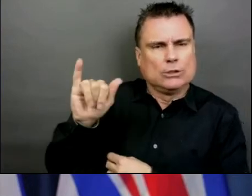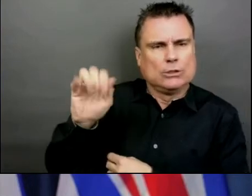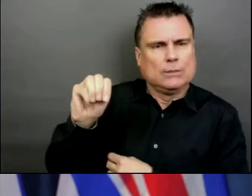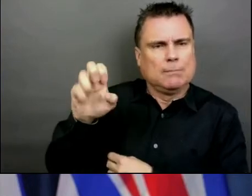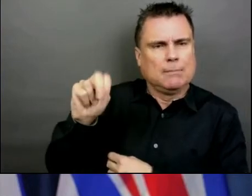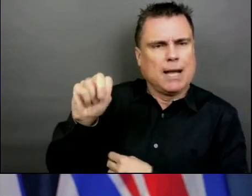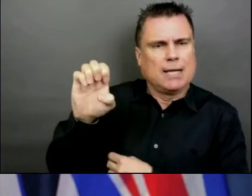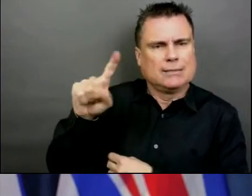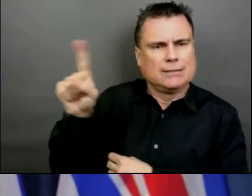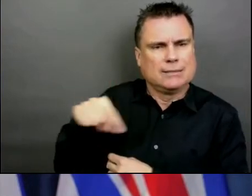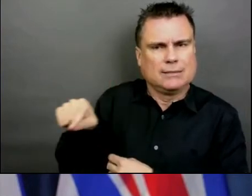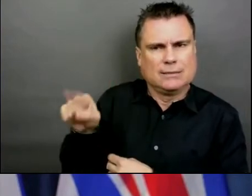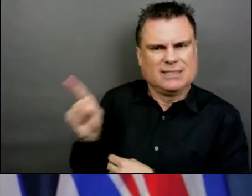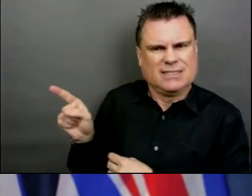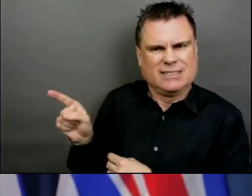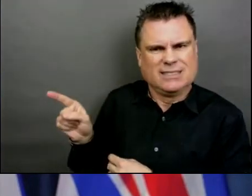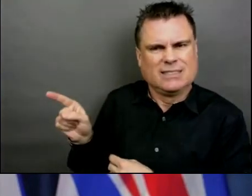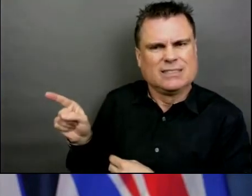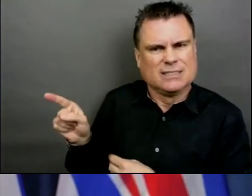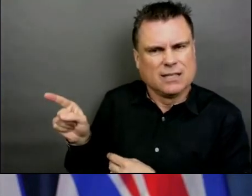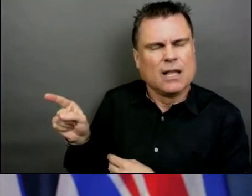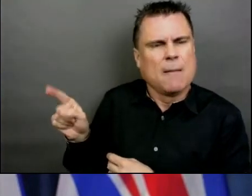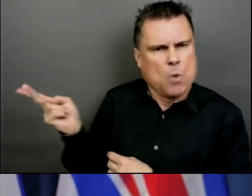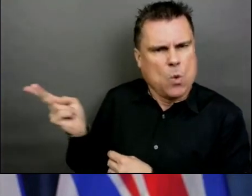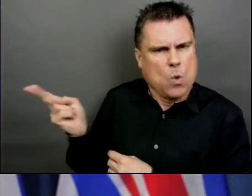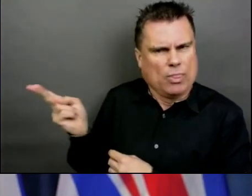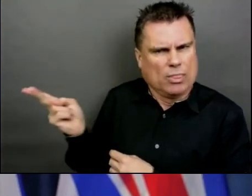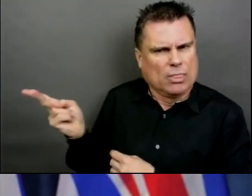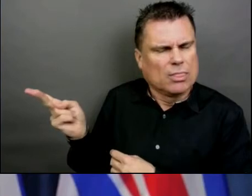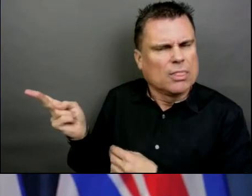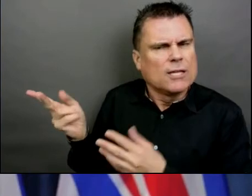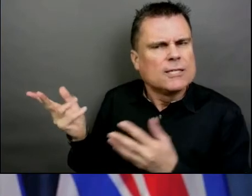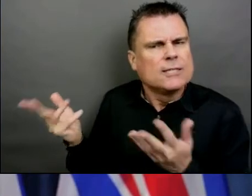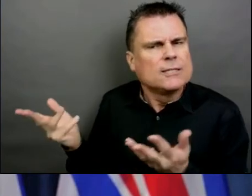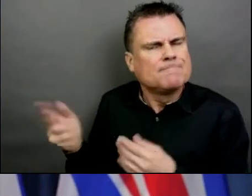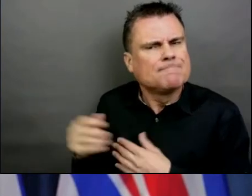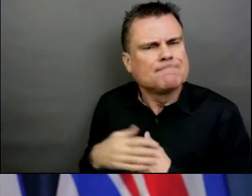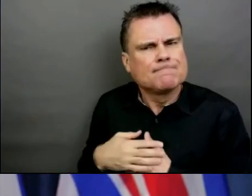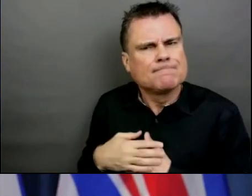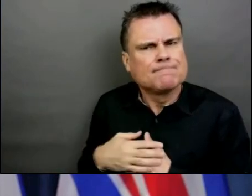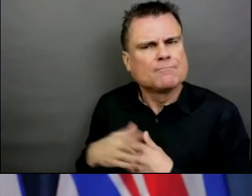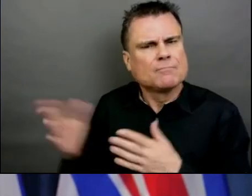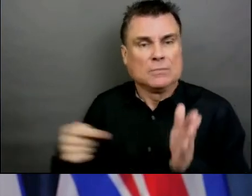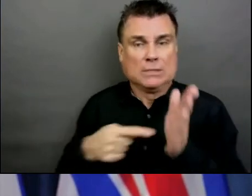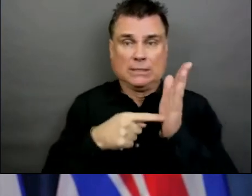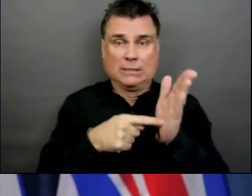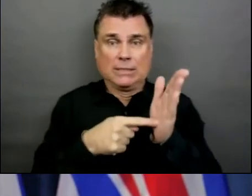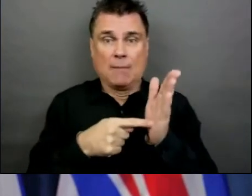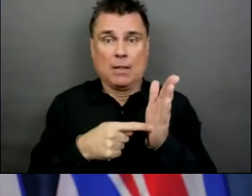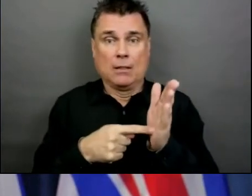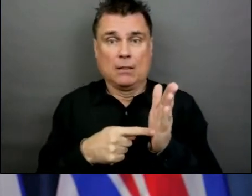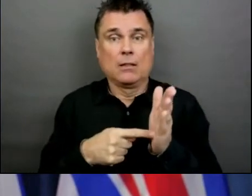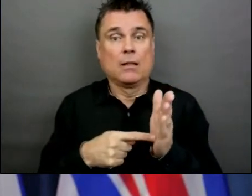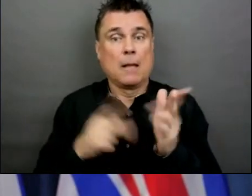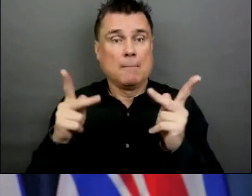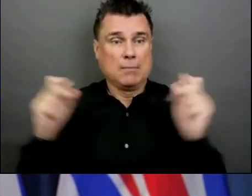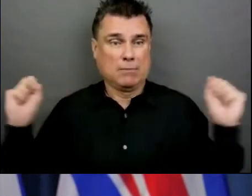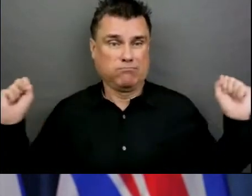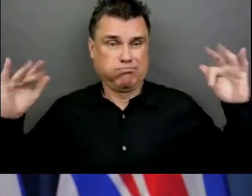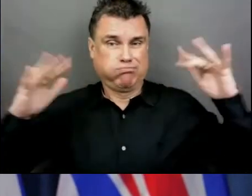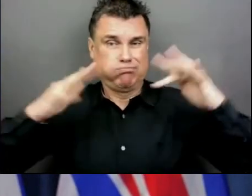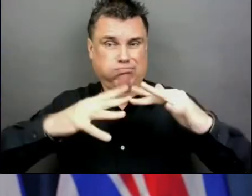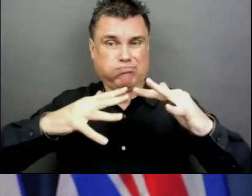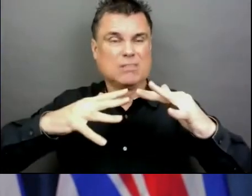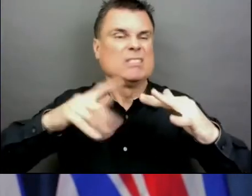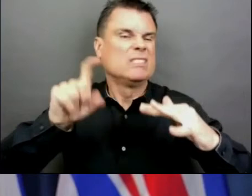an extension to what Yvette was asking about. We've seen instances at a gathering in downtown